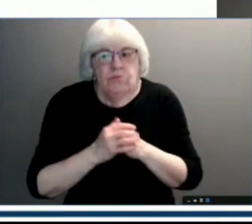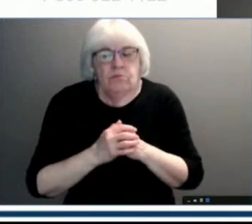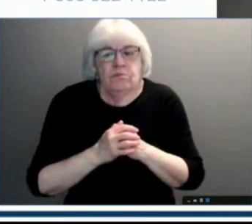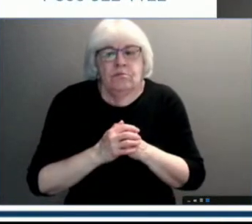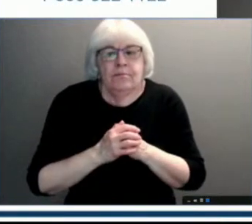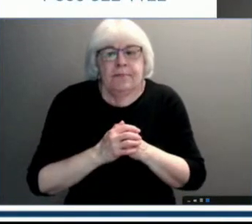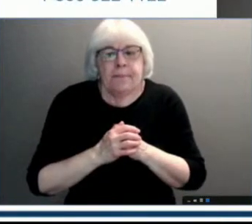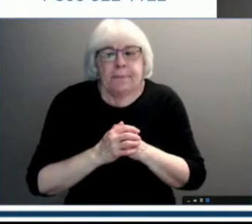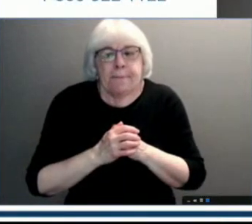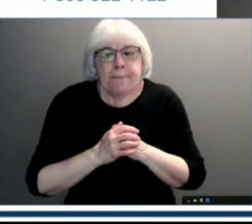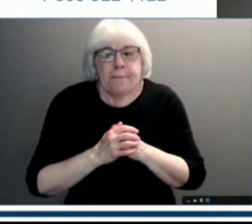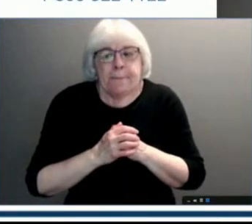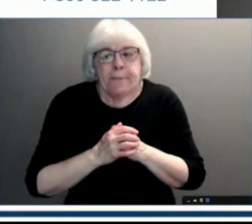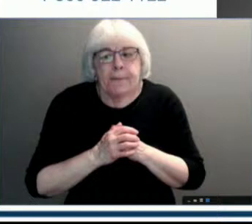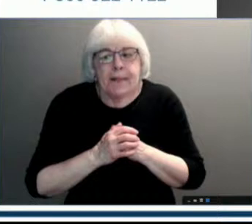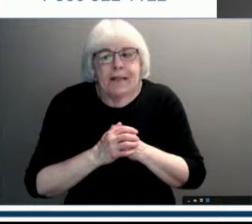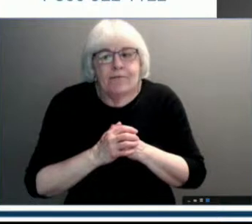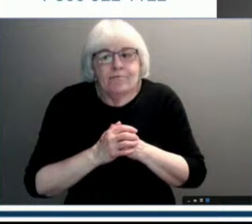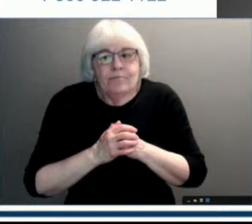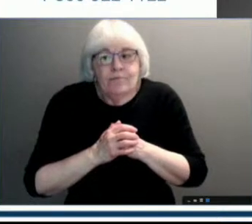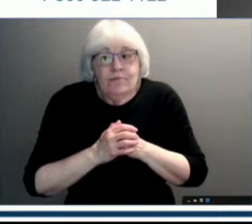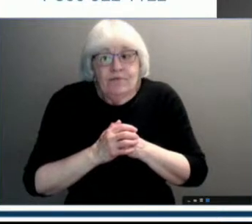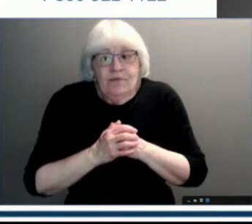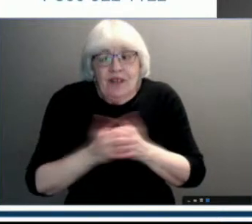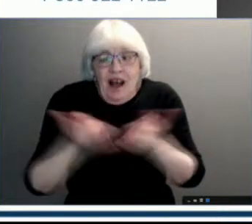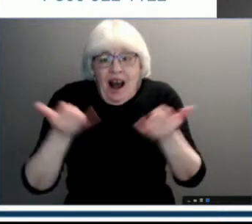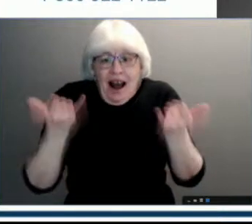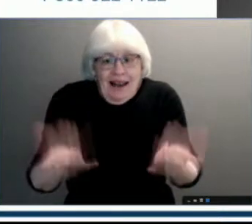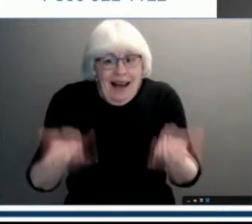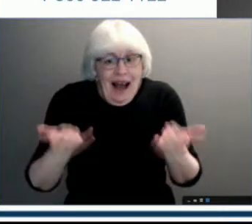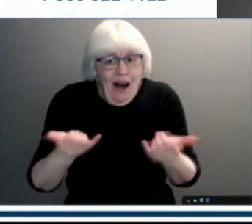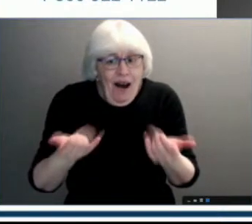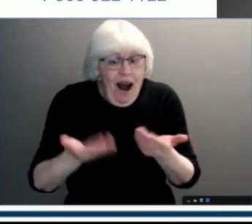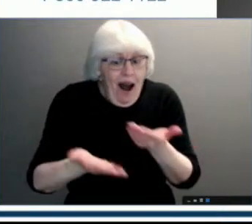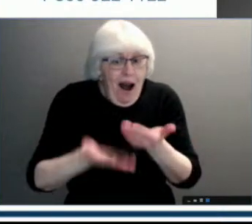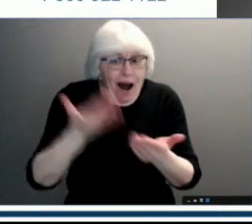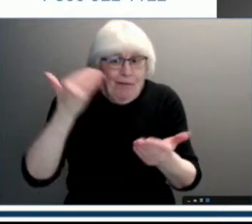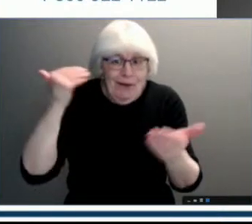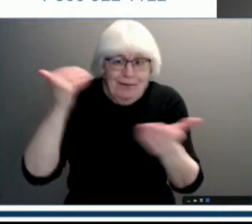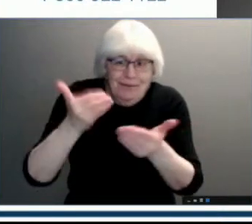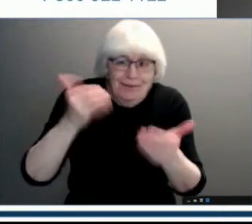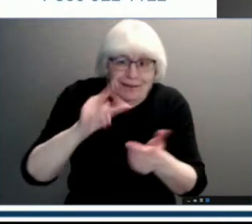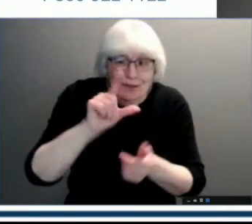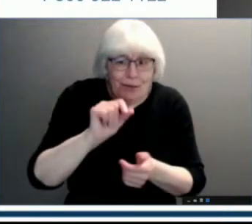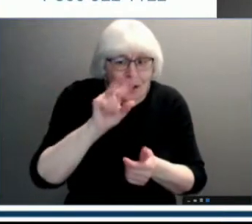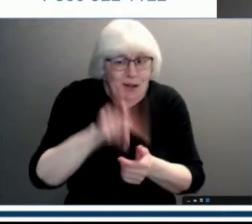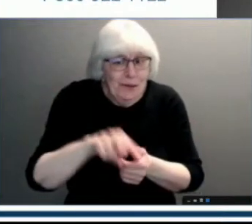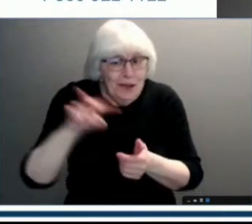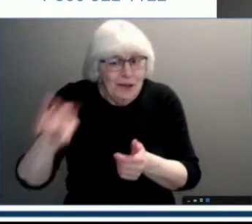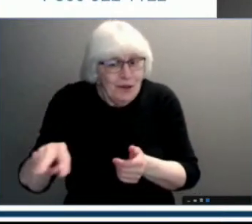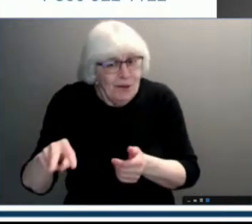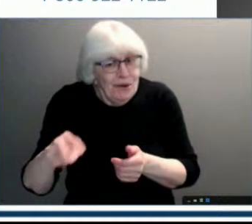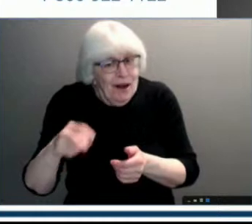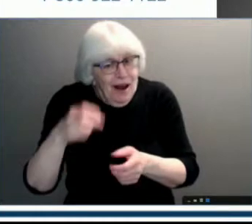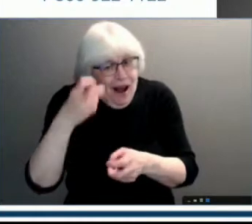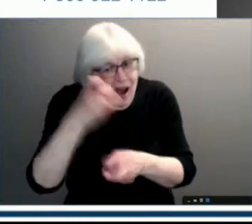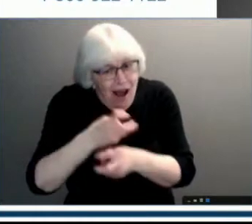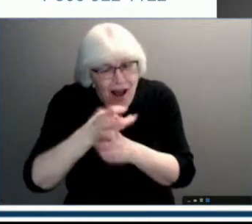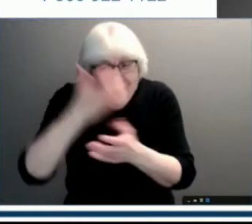And we're about to enter 2022. It's hard to believe that it's been more than 2 years since the first cases of COVID-19 surfaced in